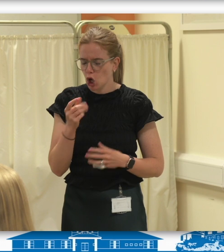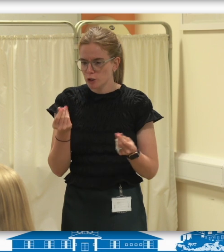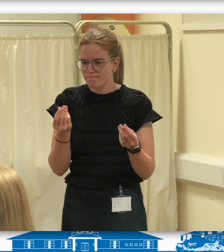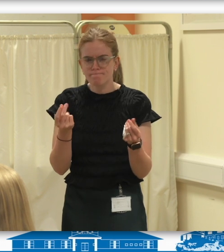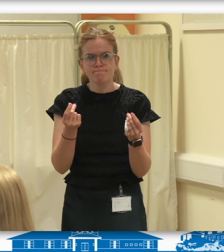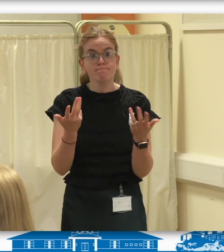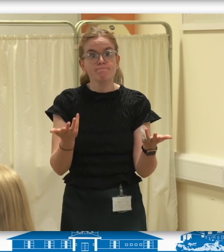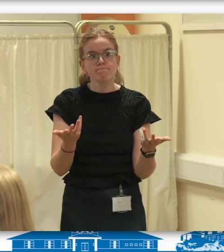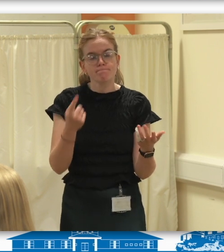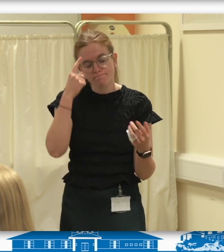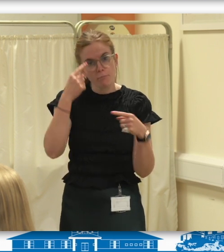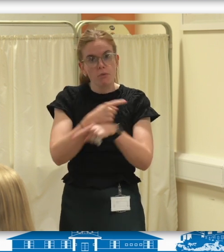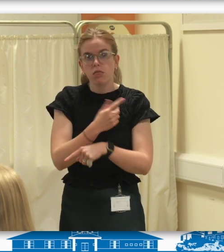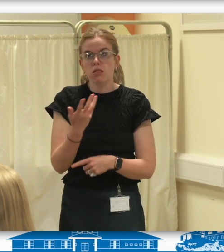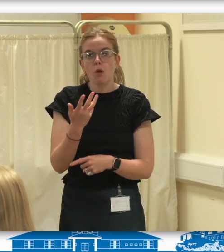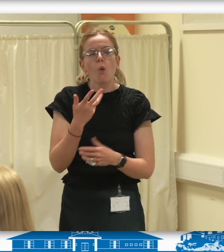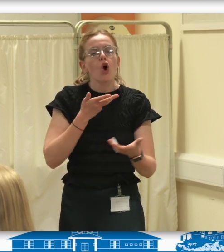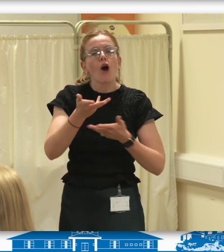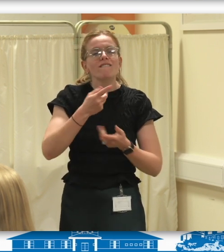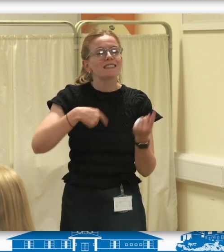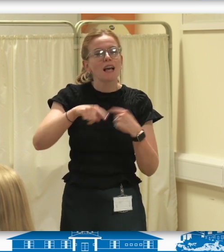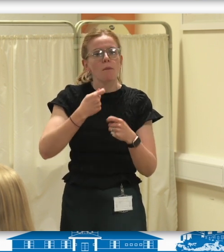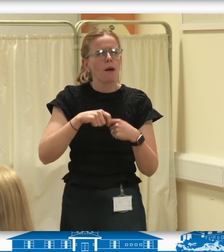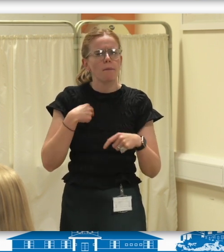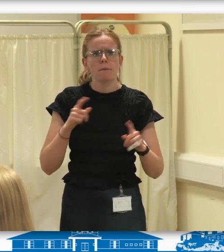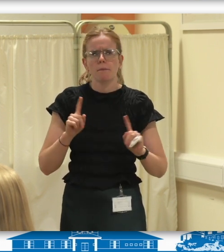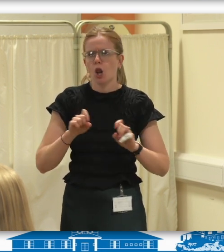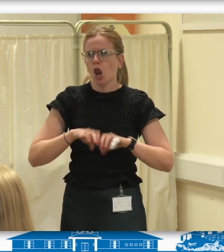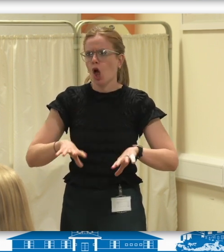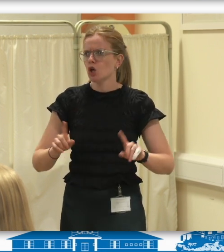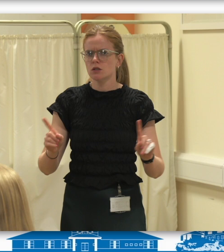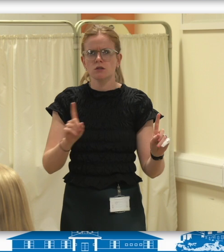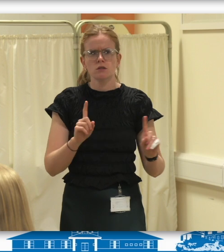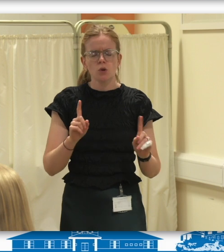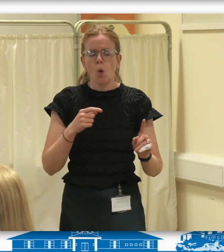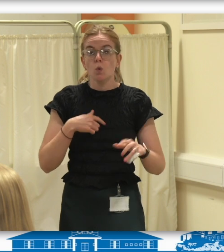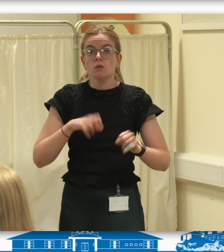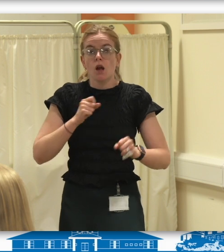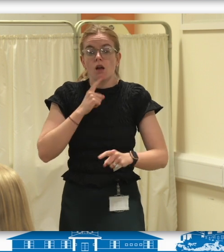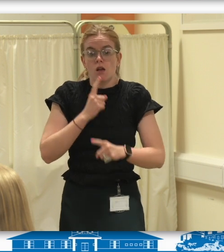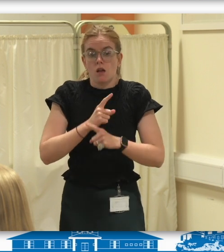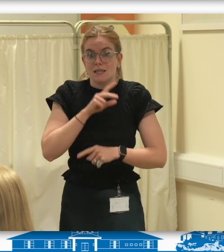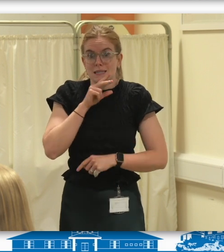follow a conversation, and you can be slow to initiate the speech to begin with.